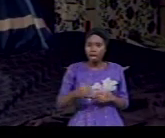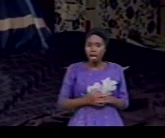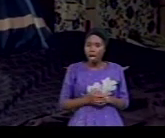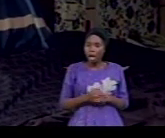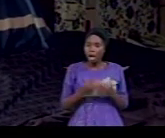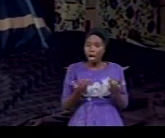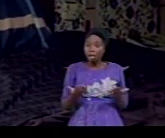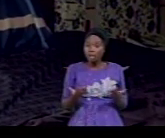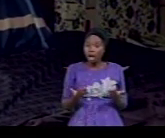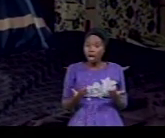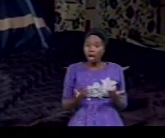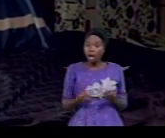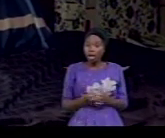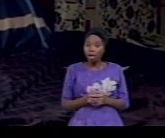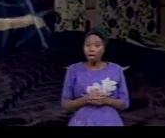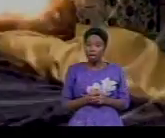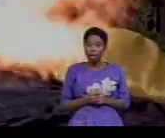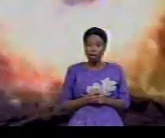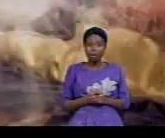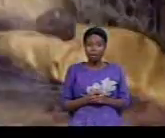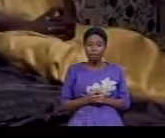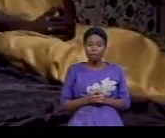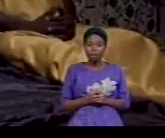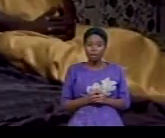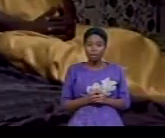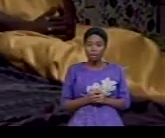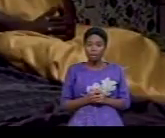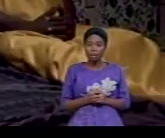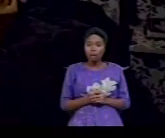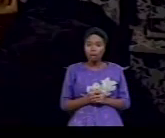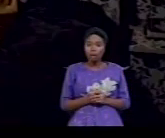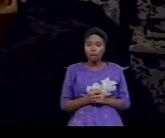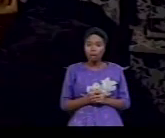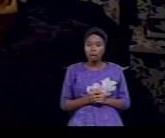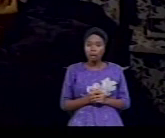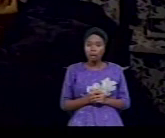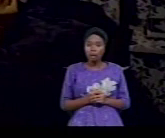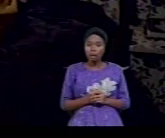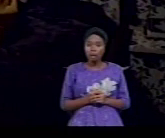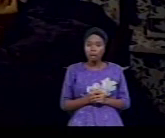Sir. Sir. Sir.